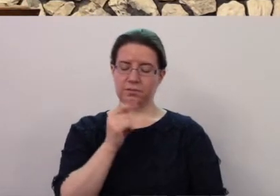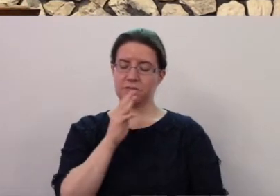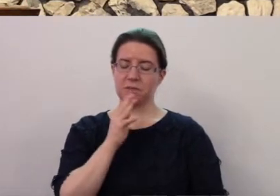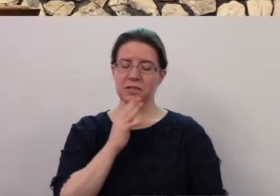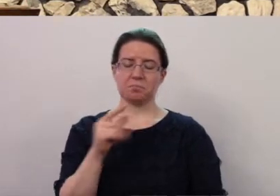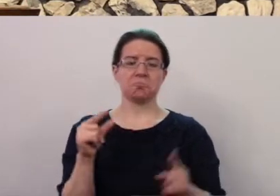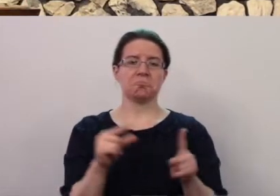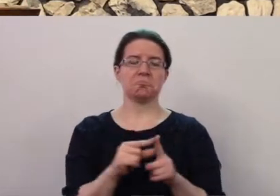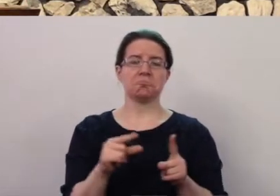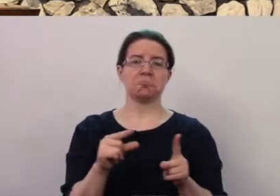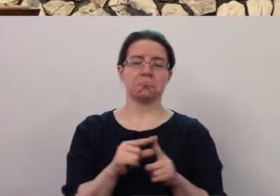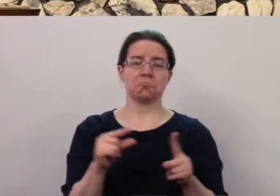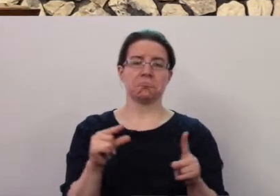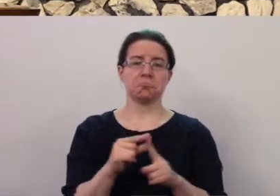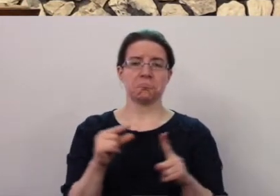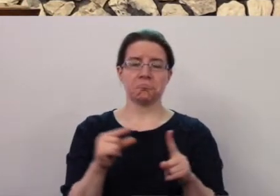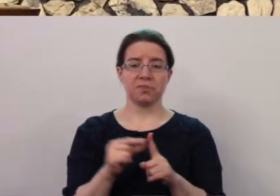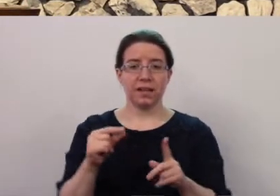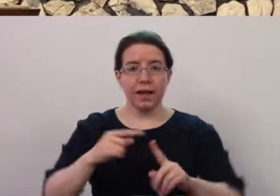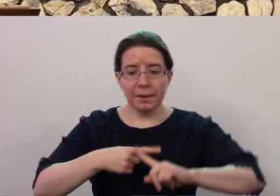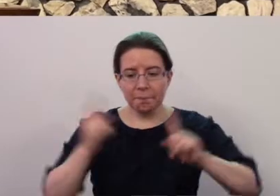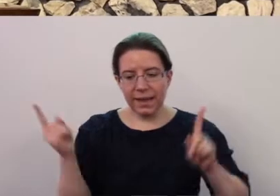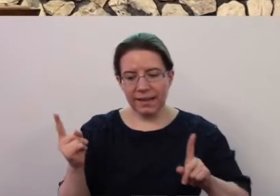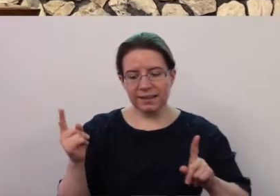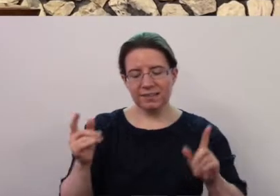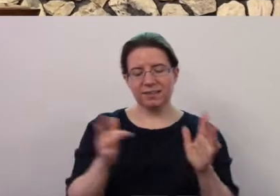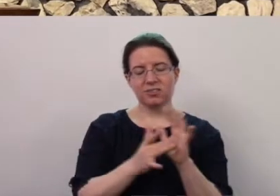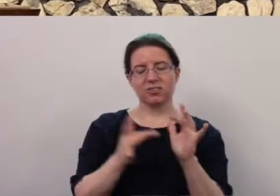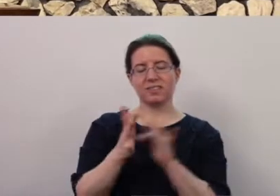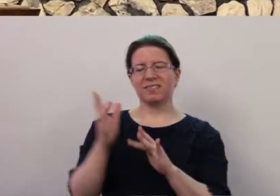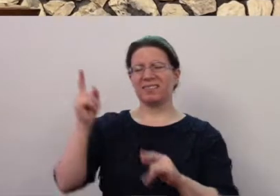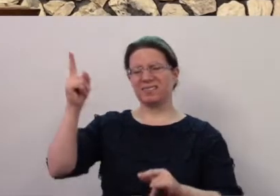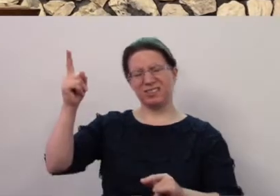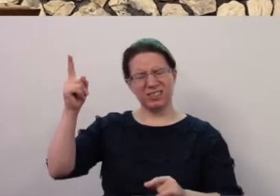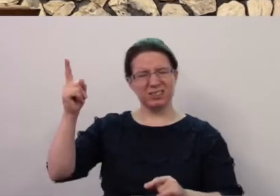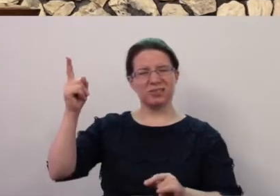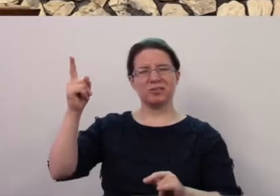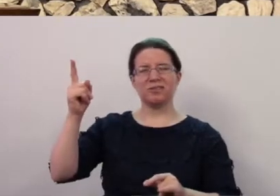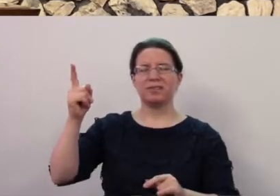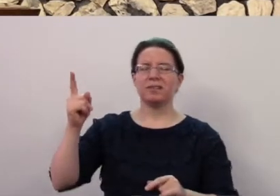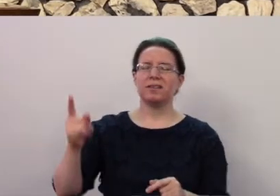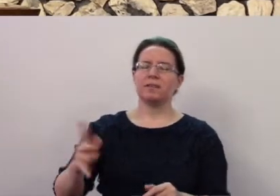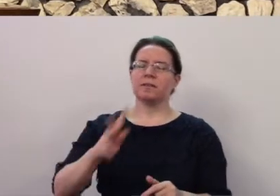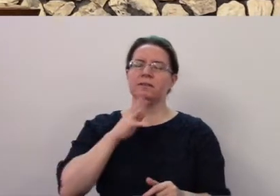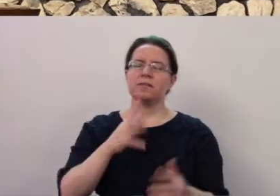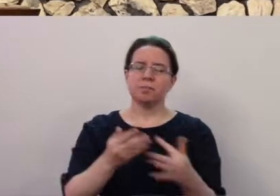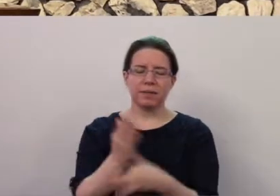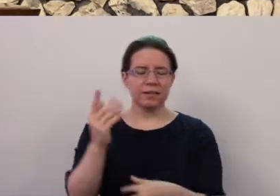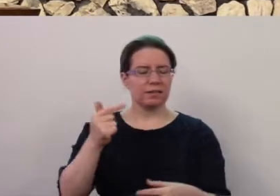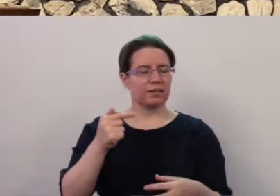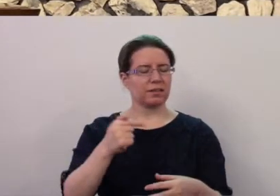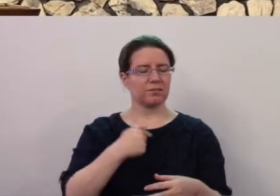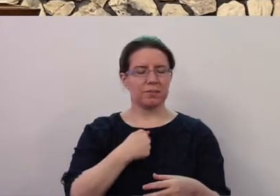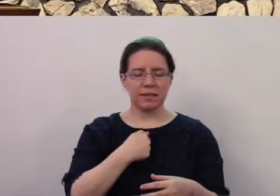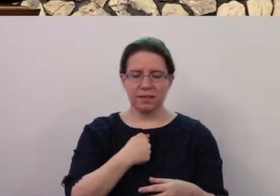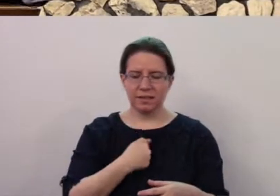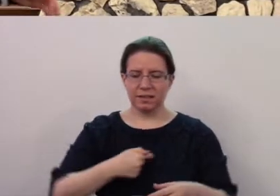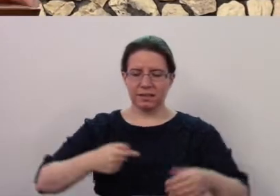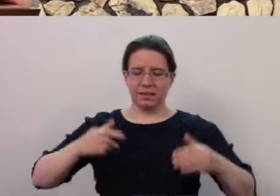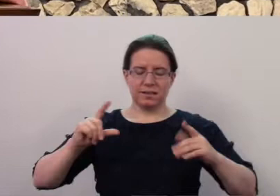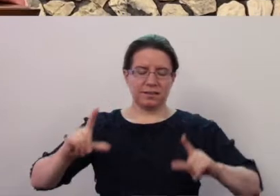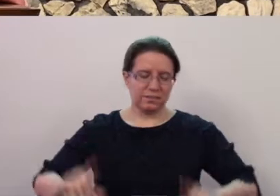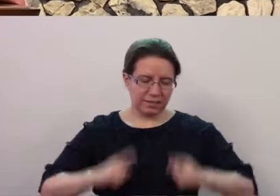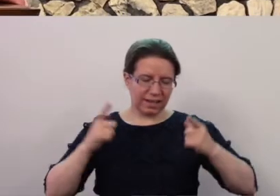be words. But if you speak through me, you can take those same words and cause life to